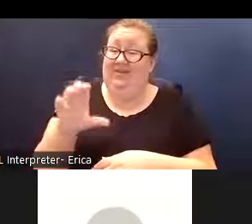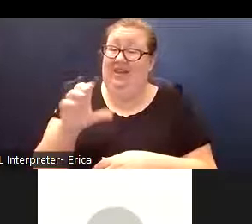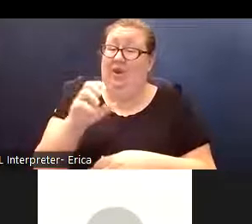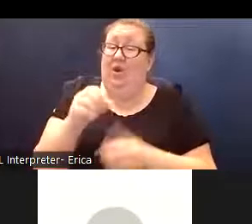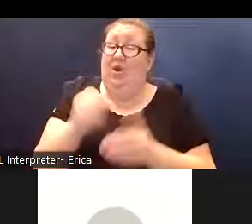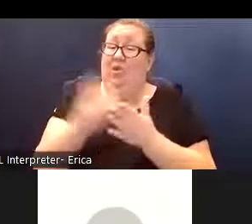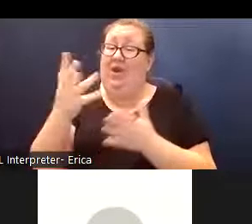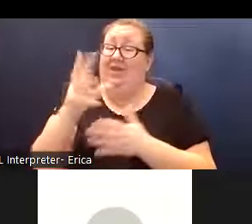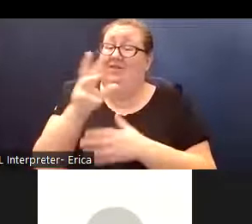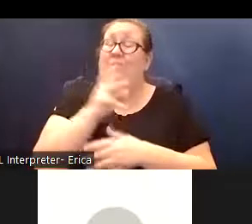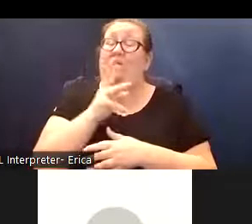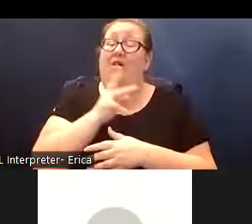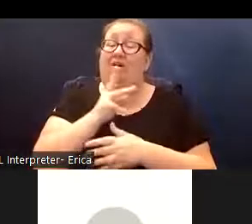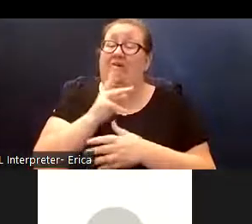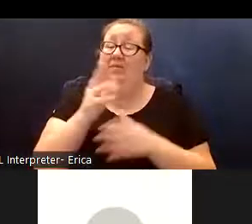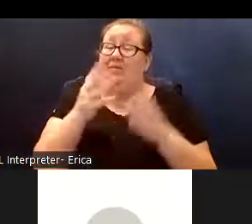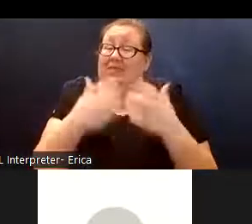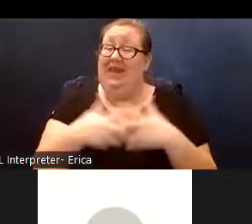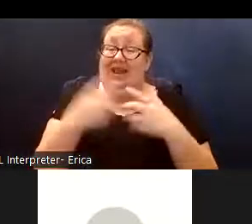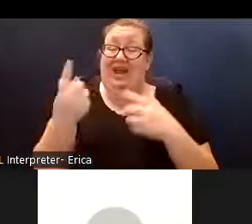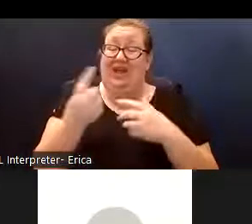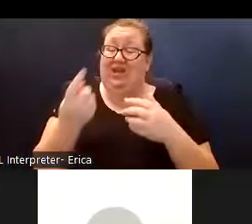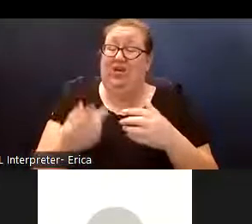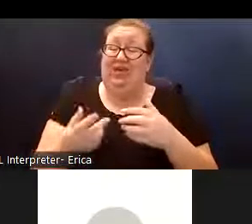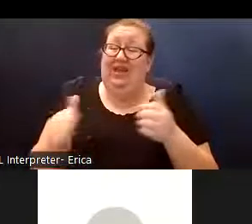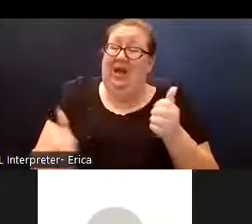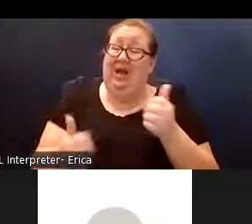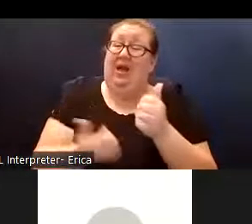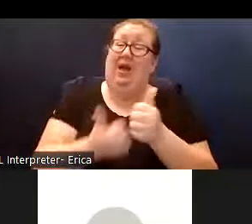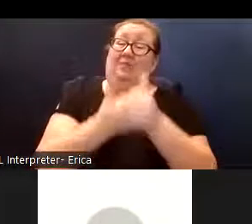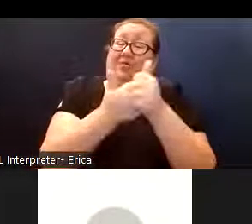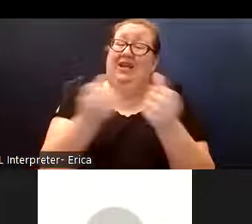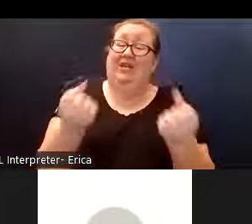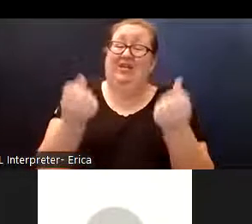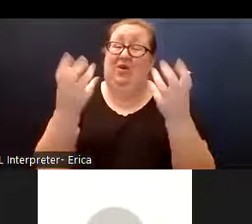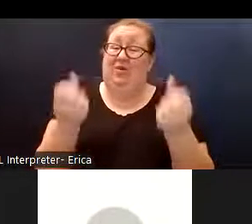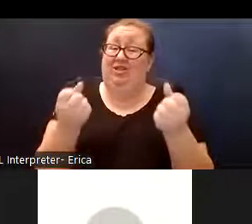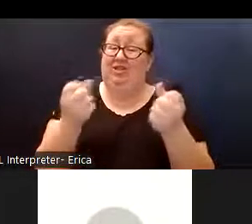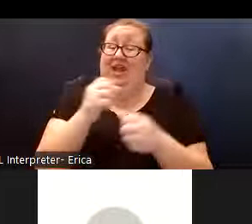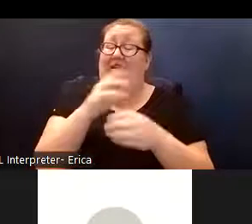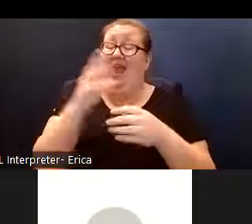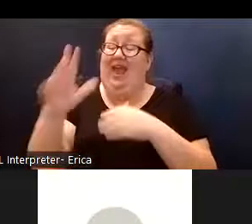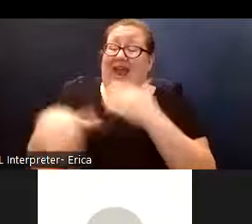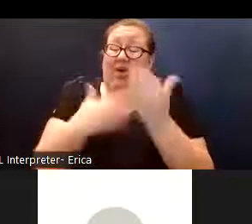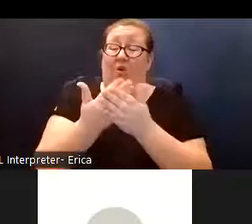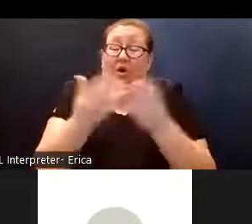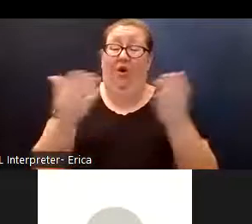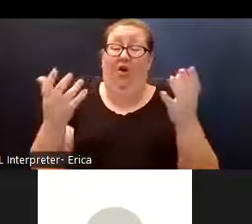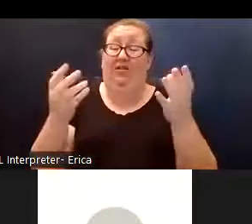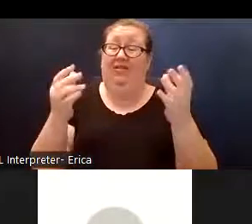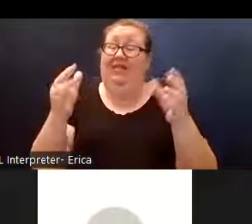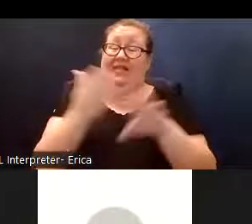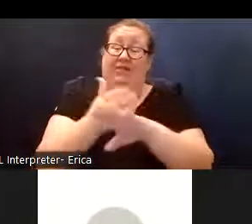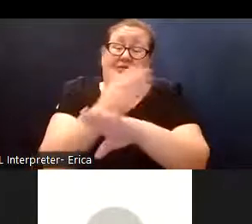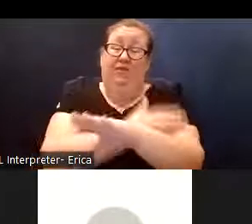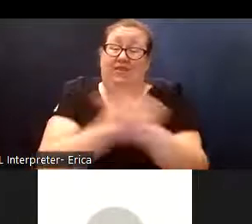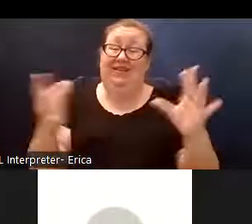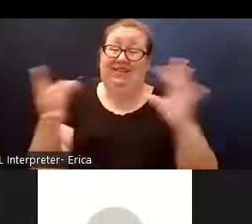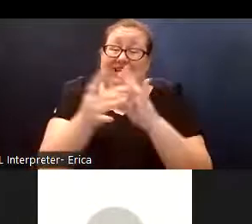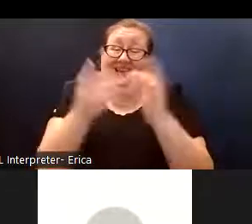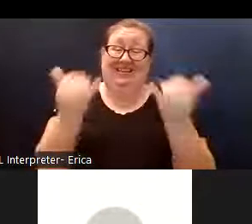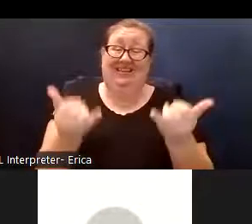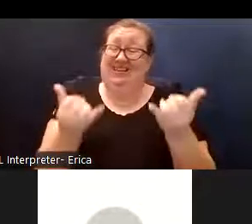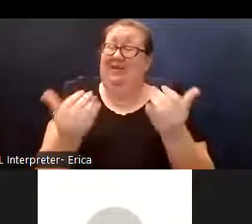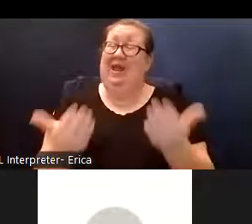upgrade so much, and tying all improvements into the current system may overwhelm current infrastructure. And